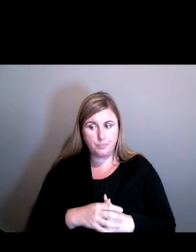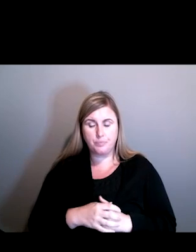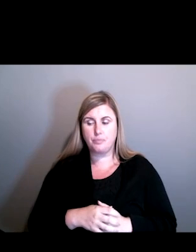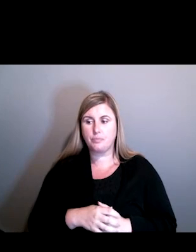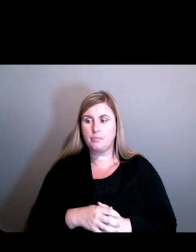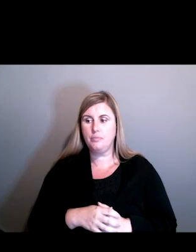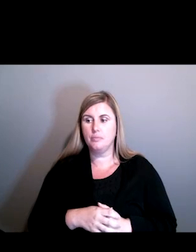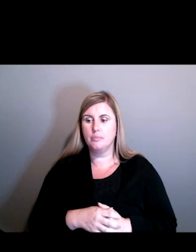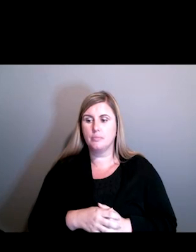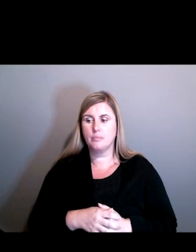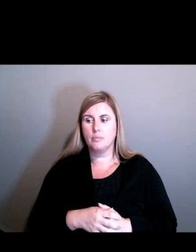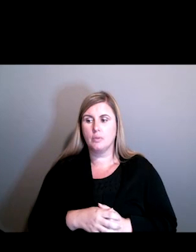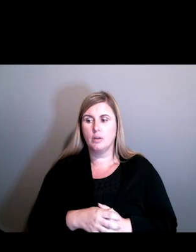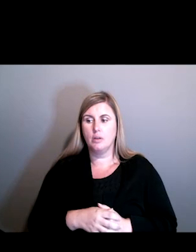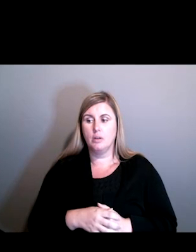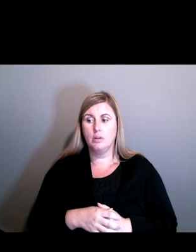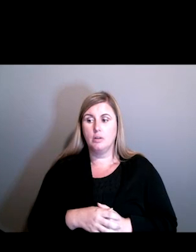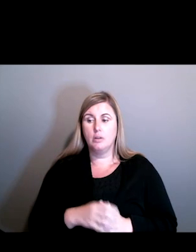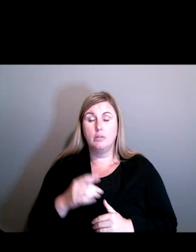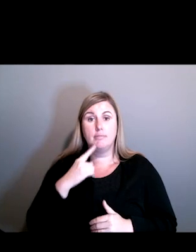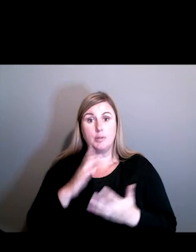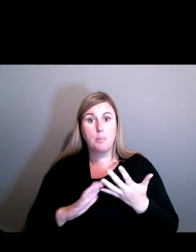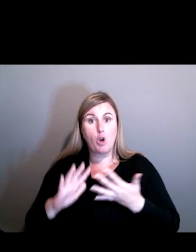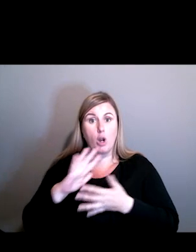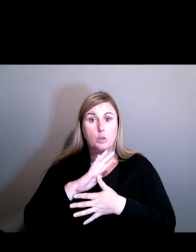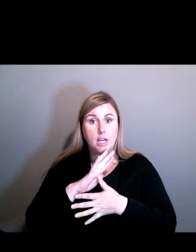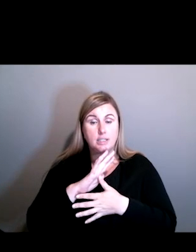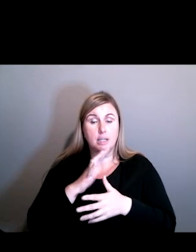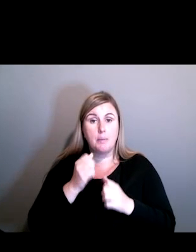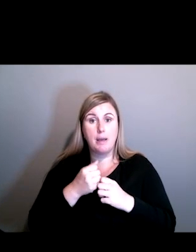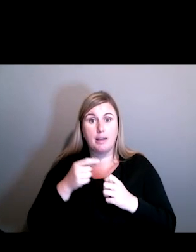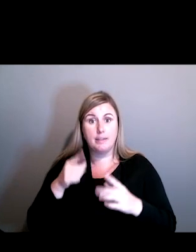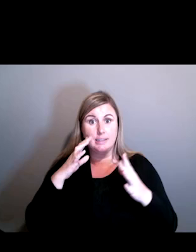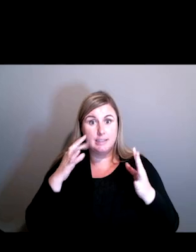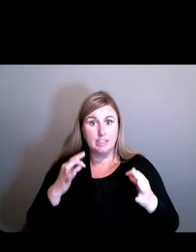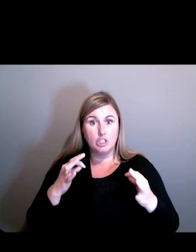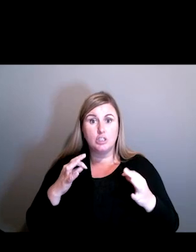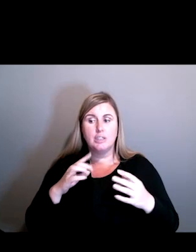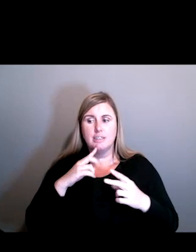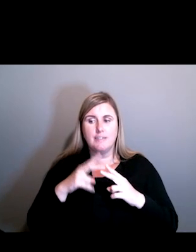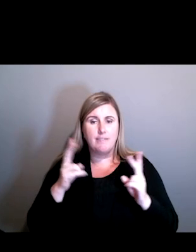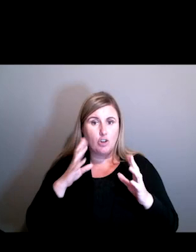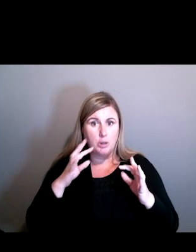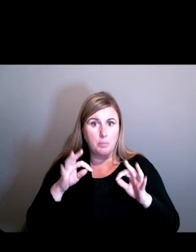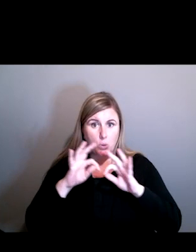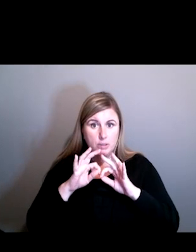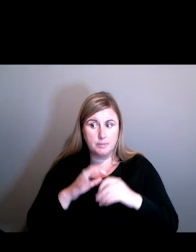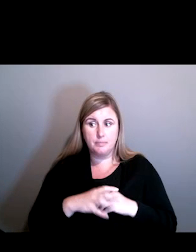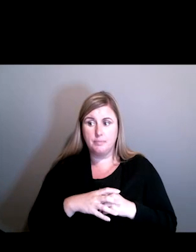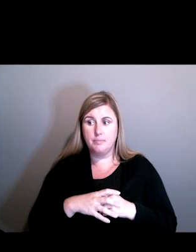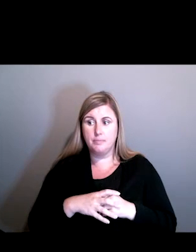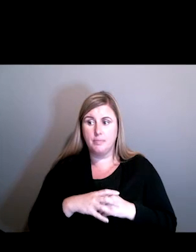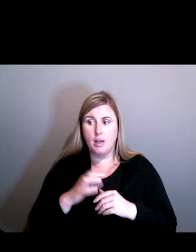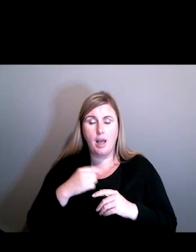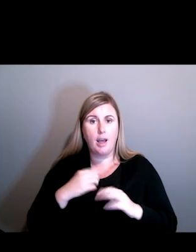teach. I can tell you that prioritizing and making these decisions is very